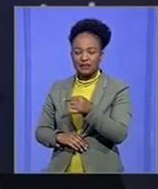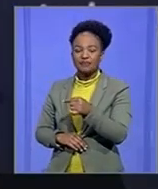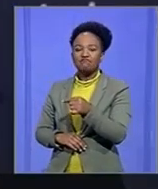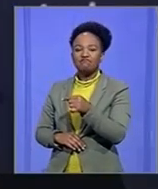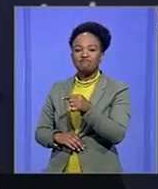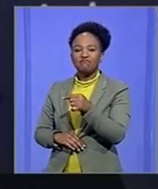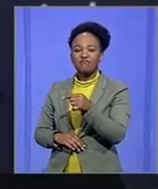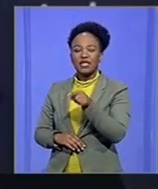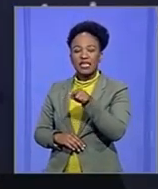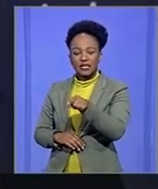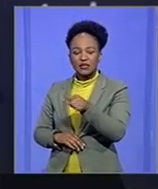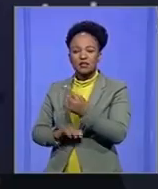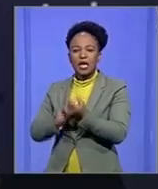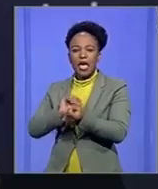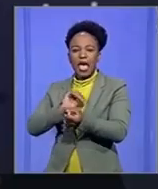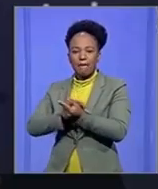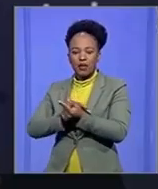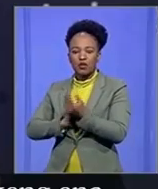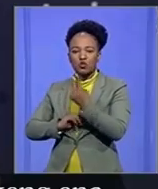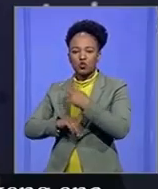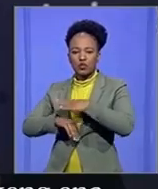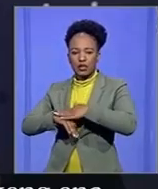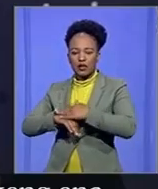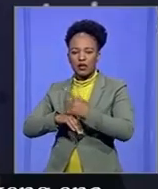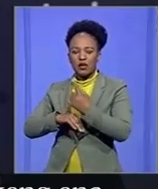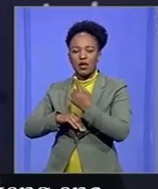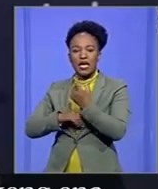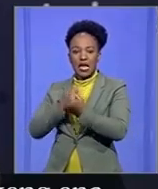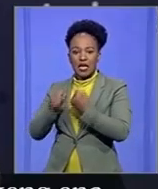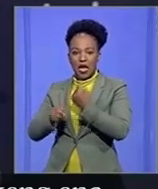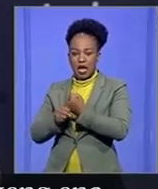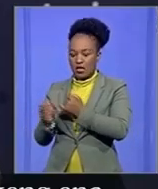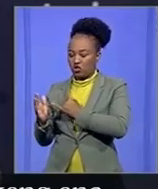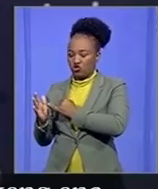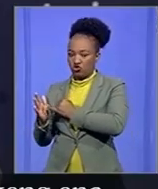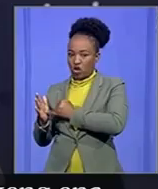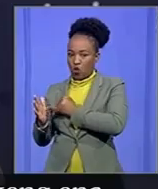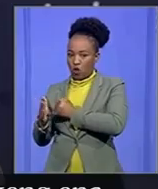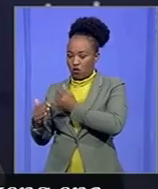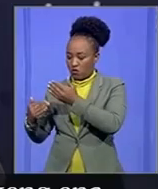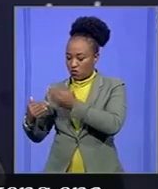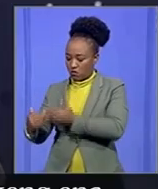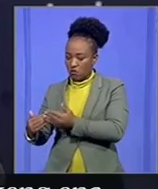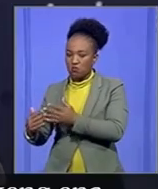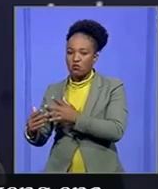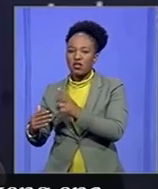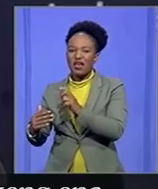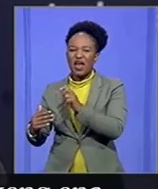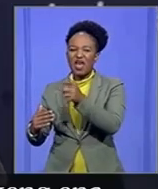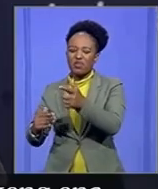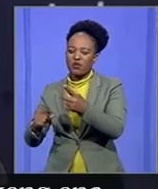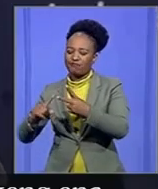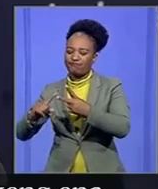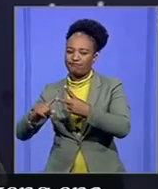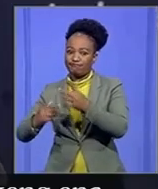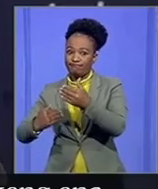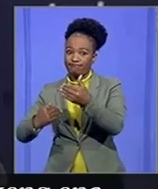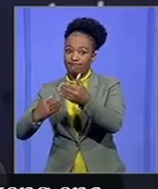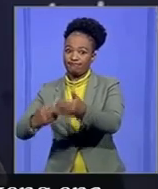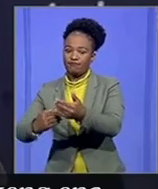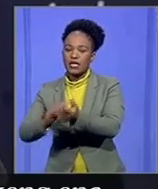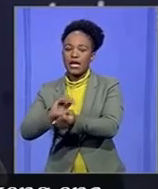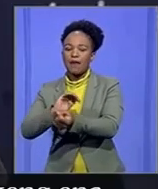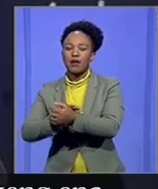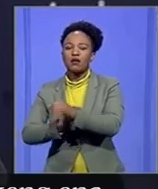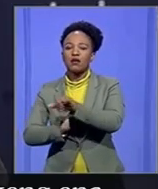gabedi mo selemong. Go na le ya Firikgong ka January, go na le nngwe diragalang ka July. Mme dikopano tsena go le gontsi di